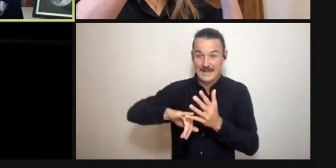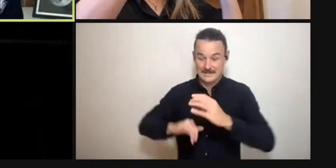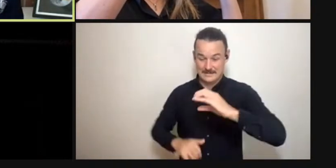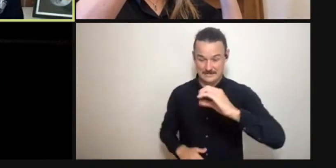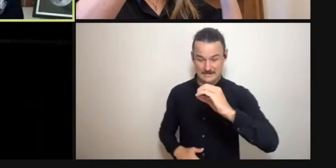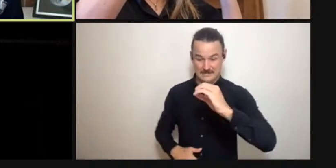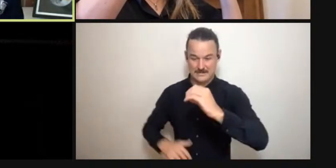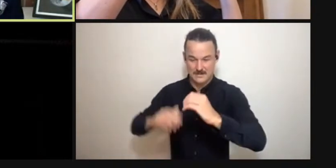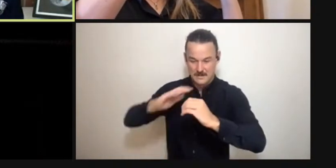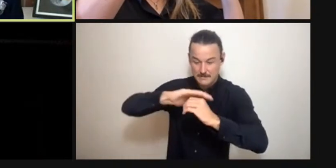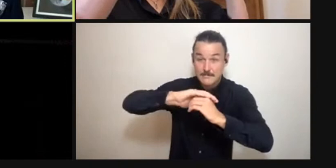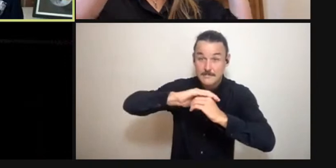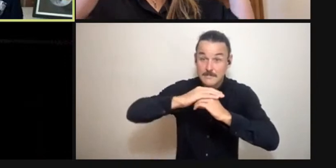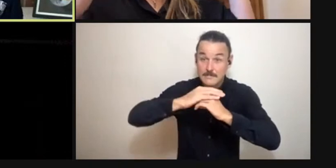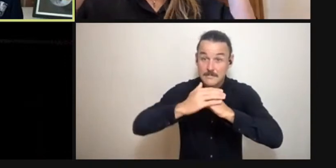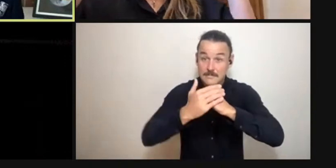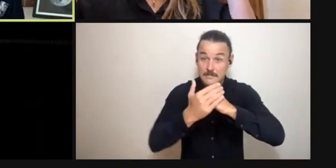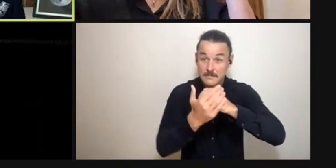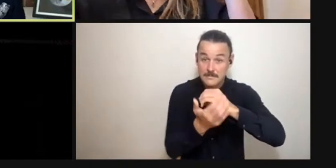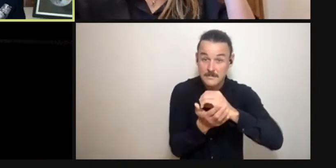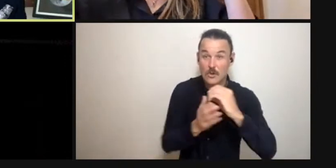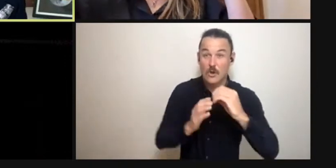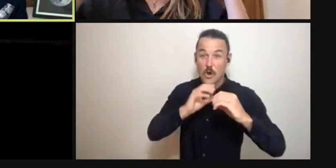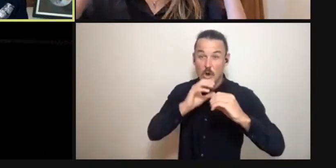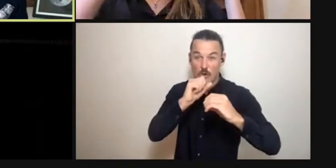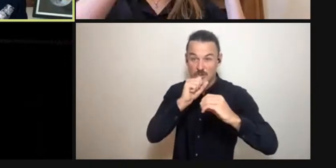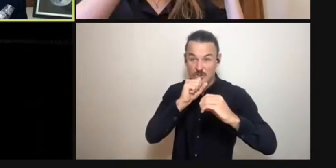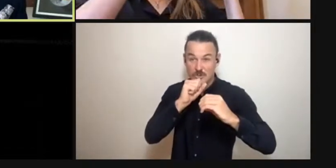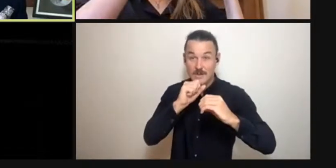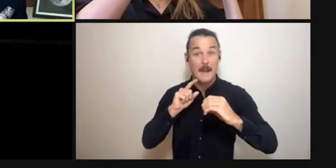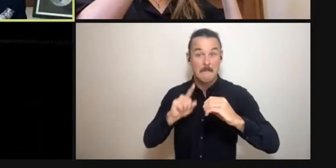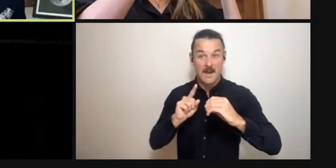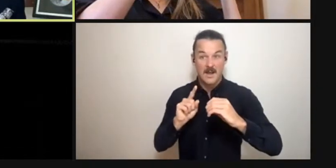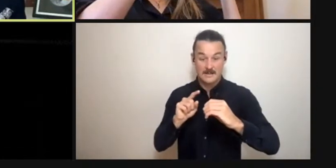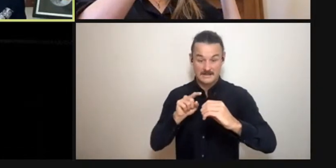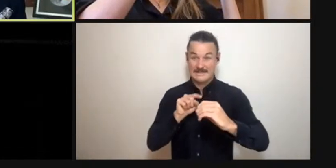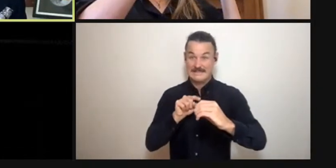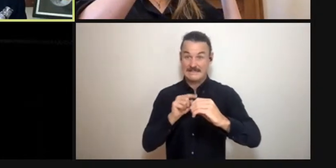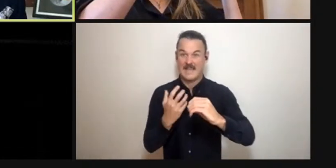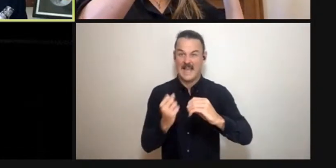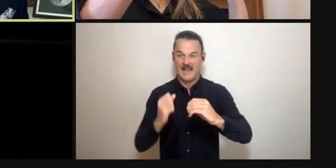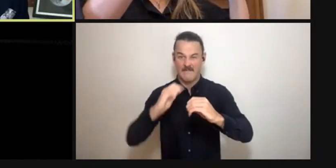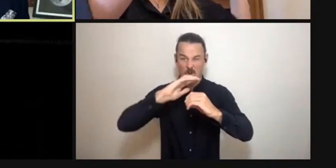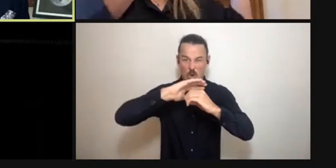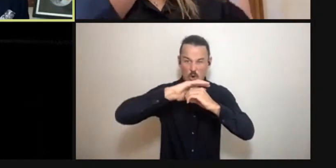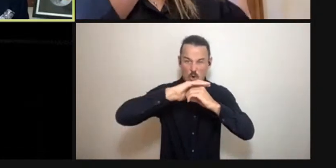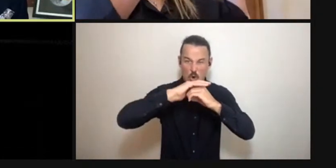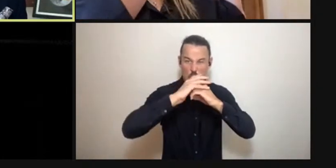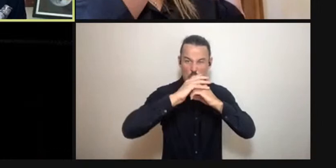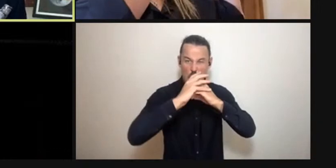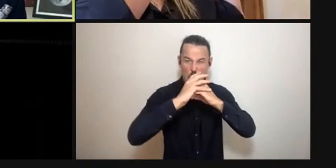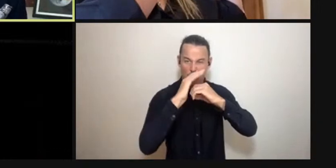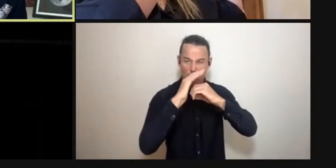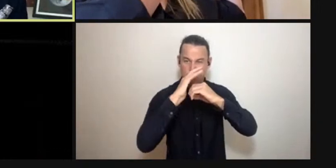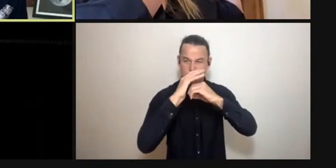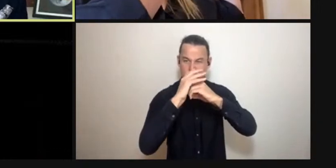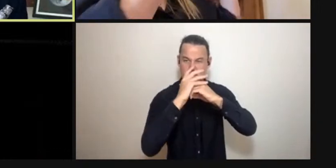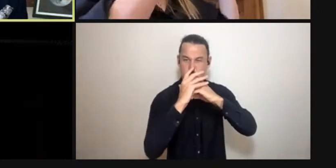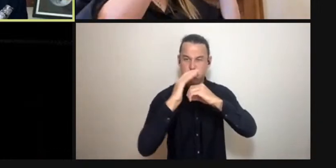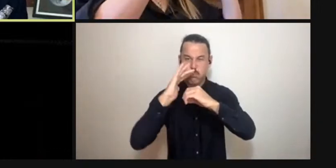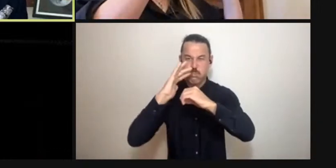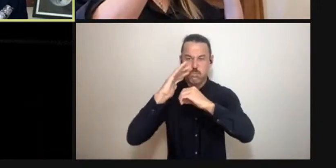itself has a tremendously thick, dense atmosphere, and it looks very beautifully bright white